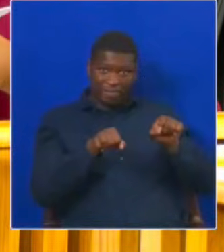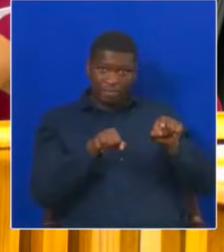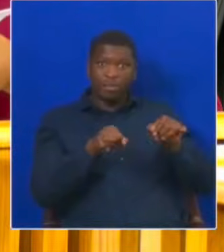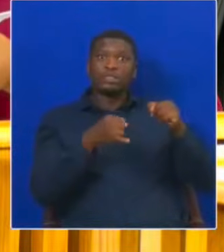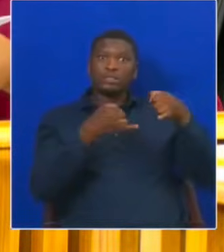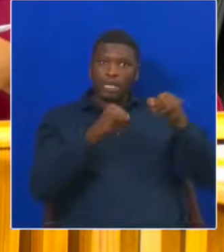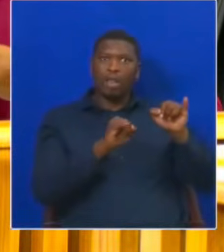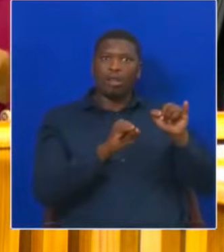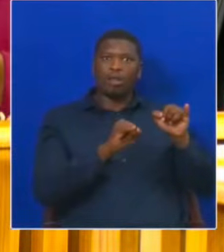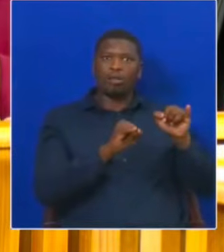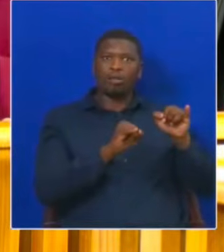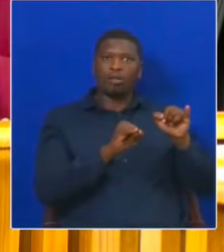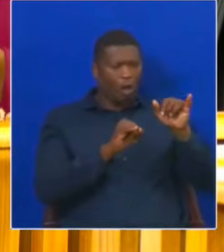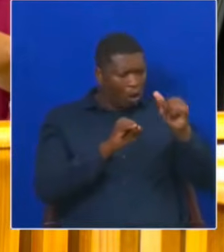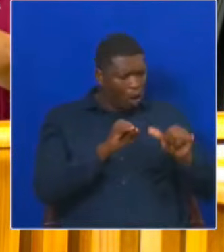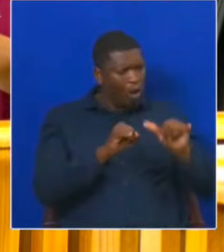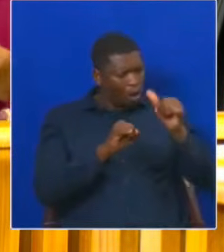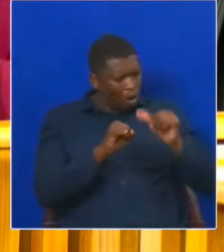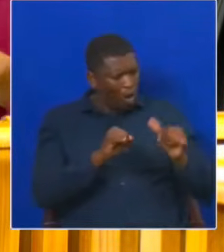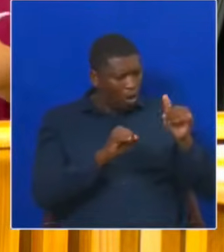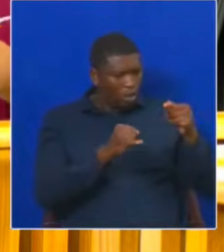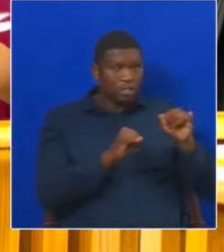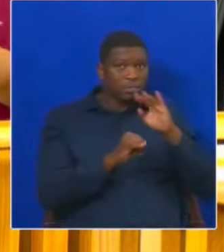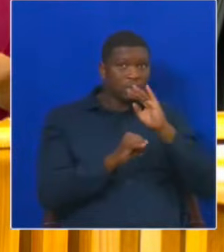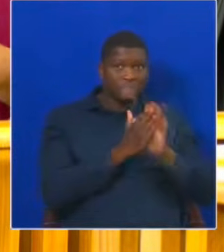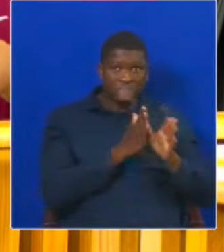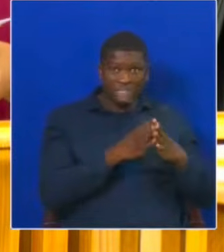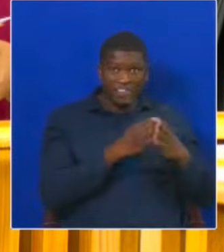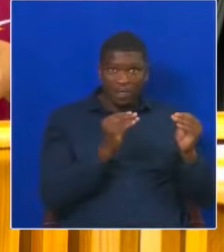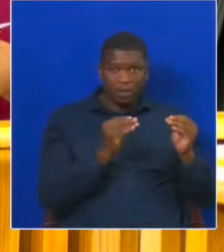and should there be a hit,